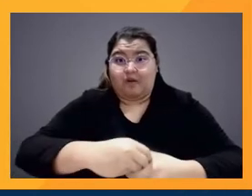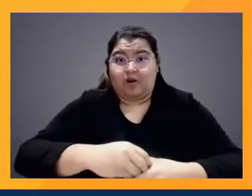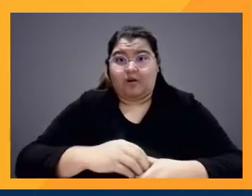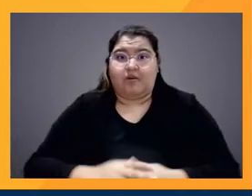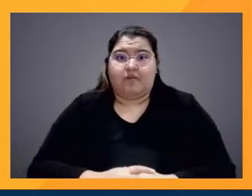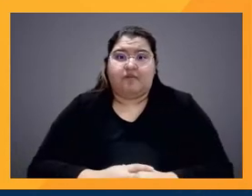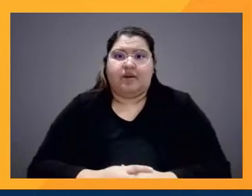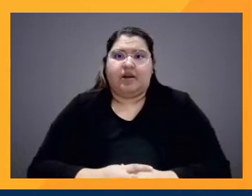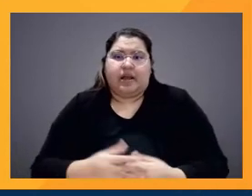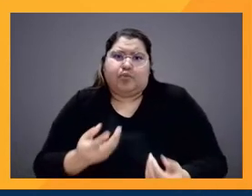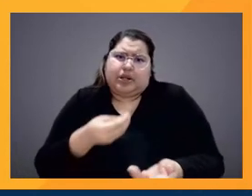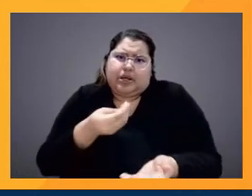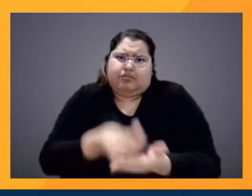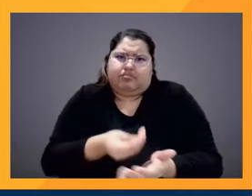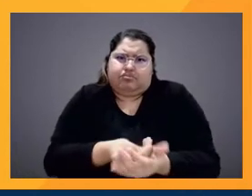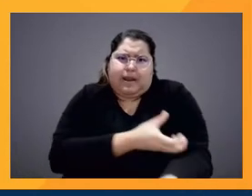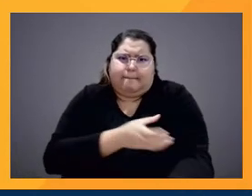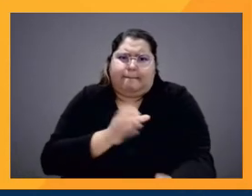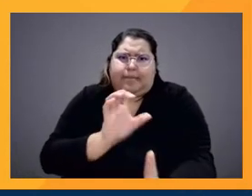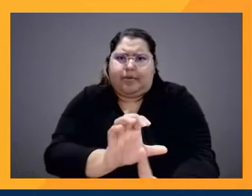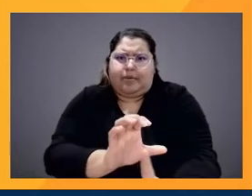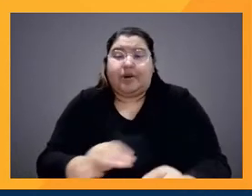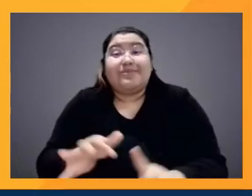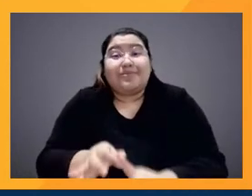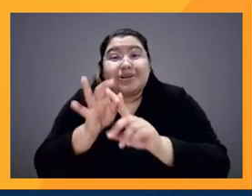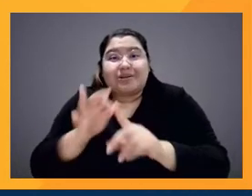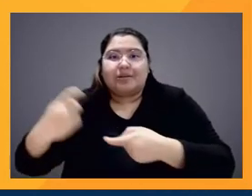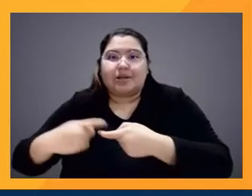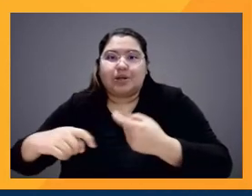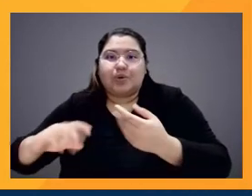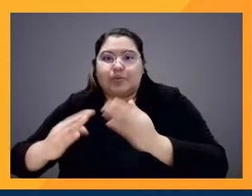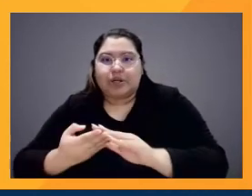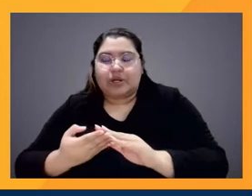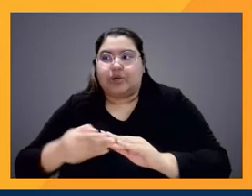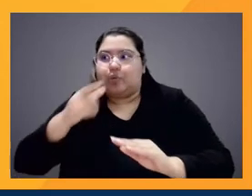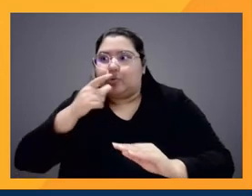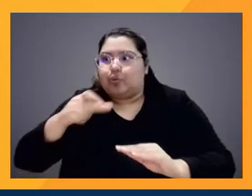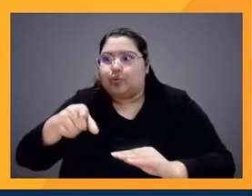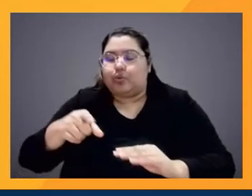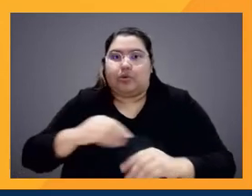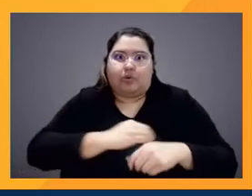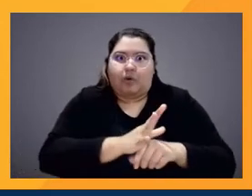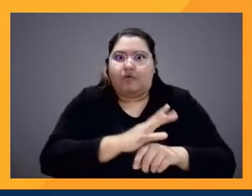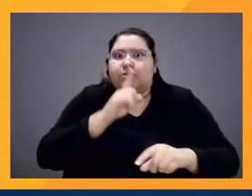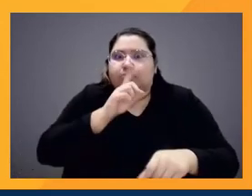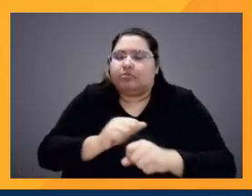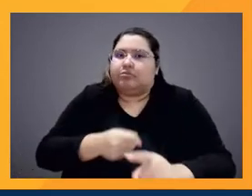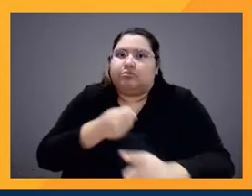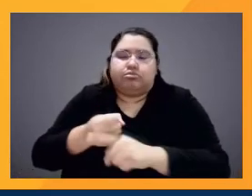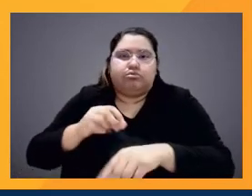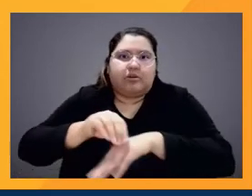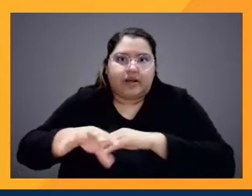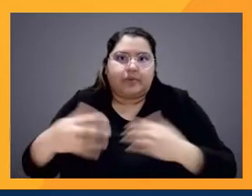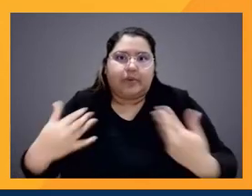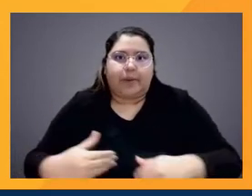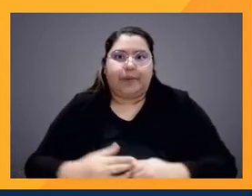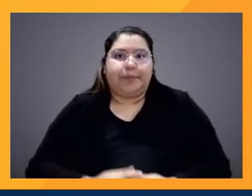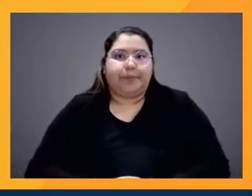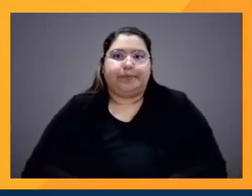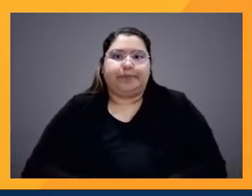more likely than not to put their health at risk because of COVID if they're not taking extra care of themselves. And guess